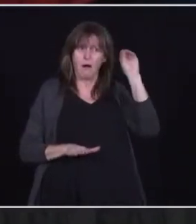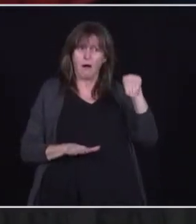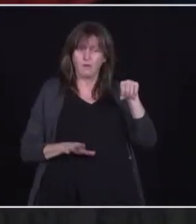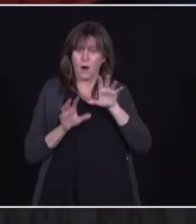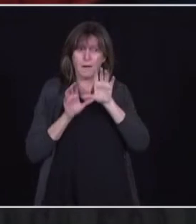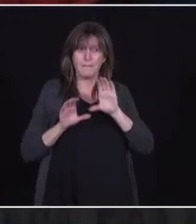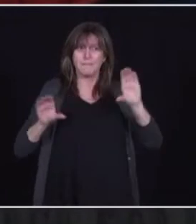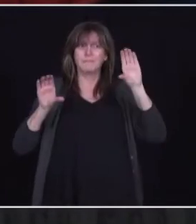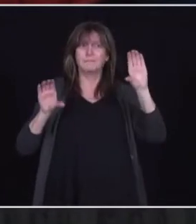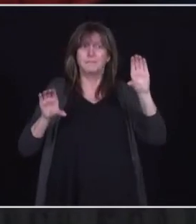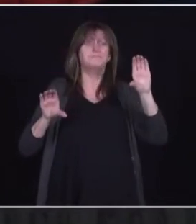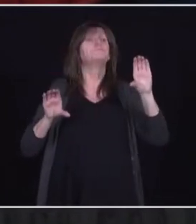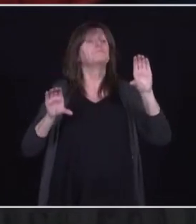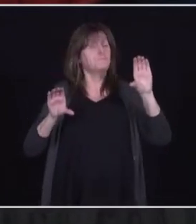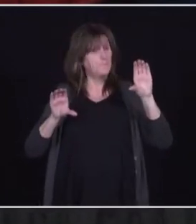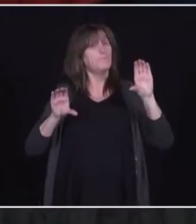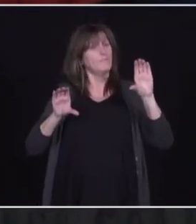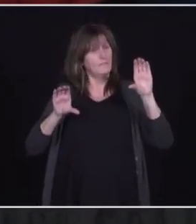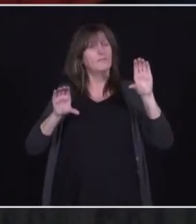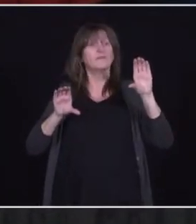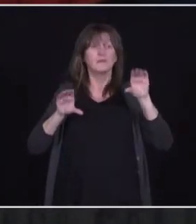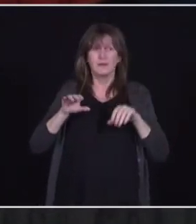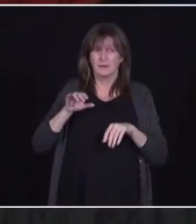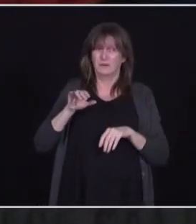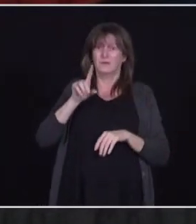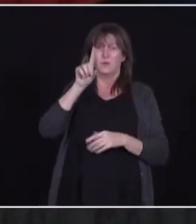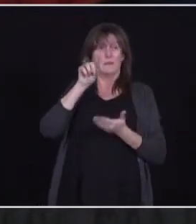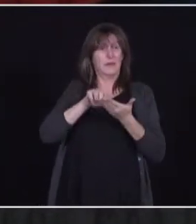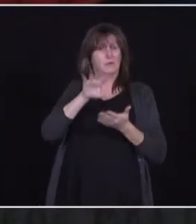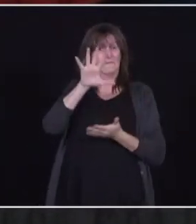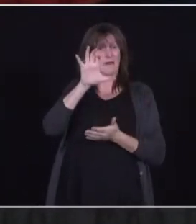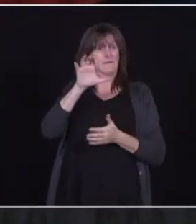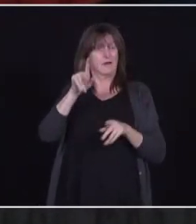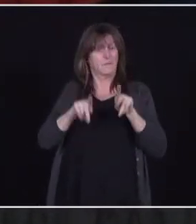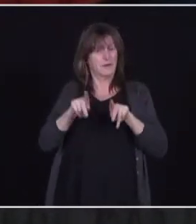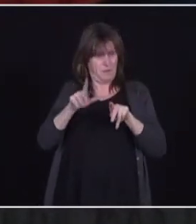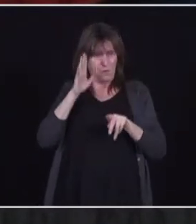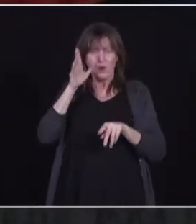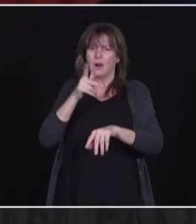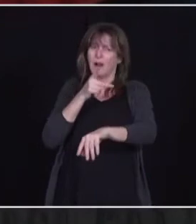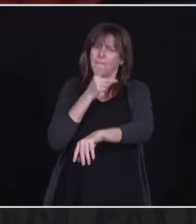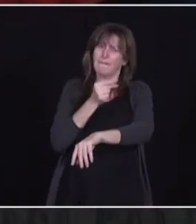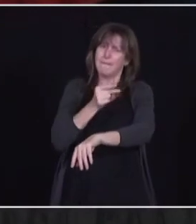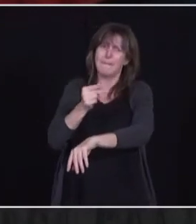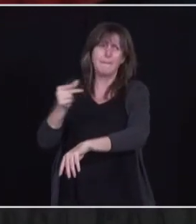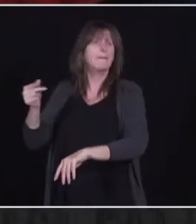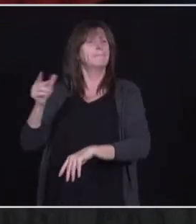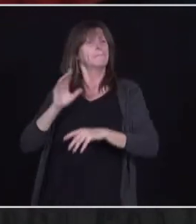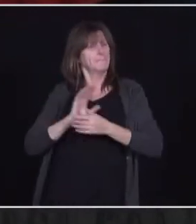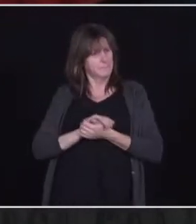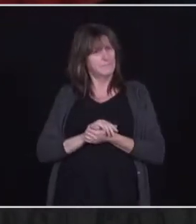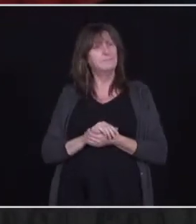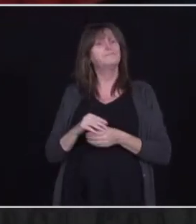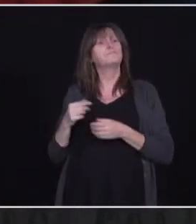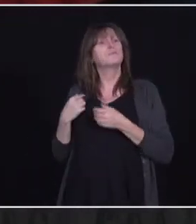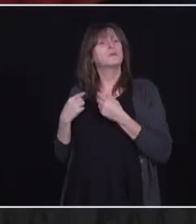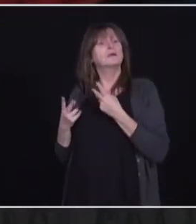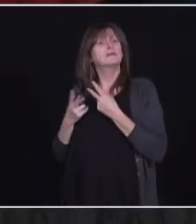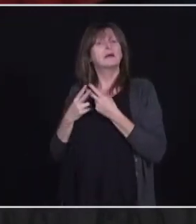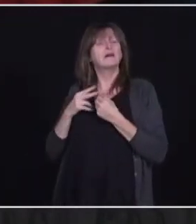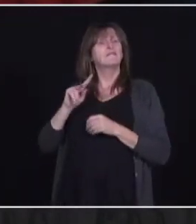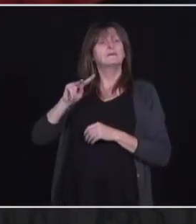people in each site. We will save the second dose for each person for the 21-day period, just to make sure that if the supply does